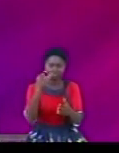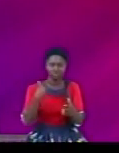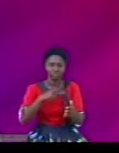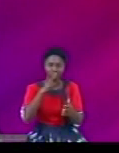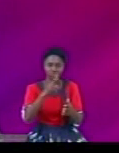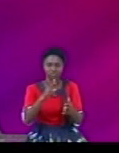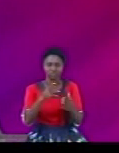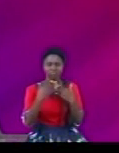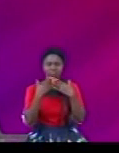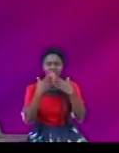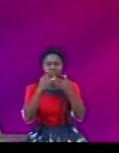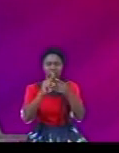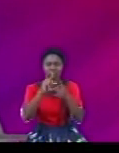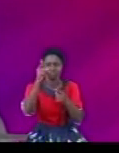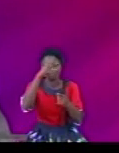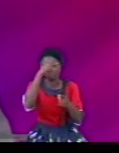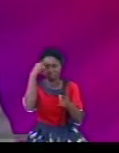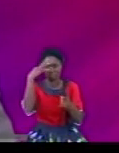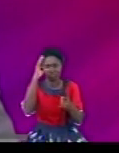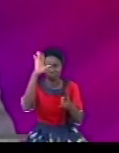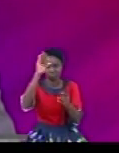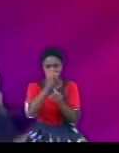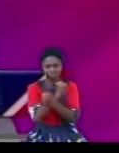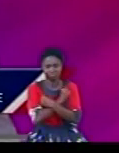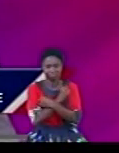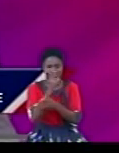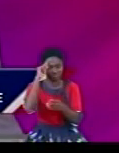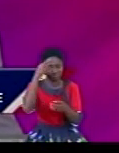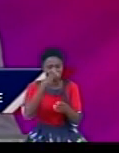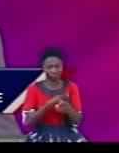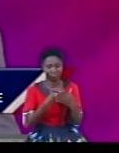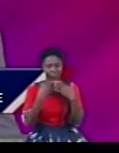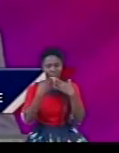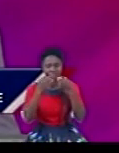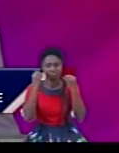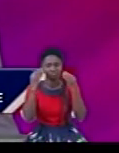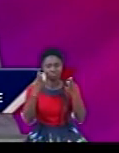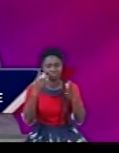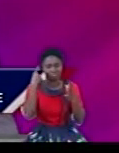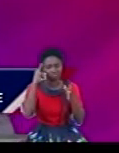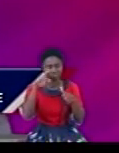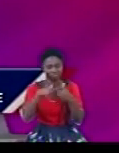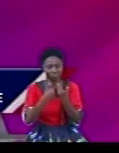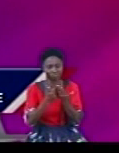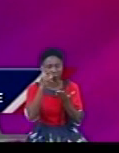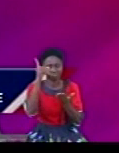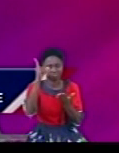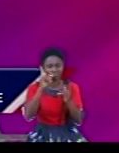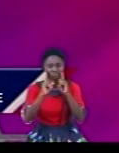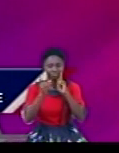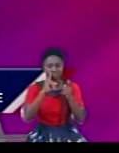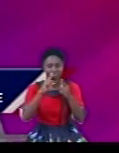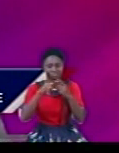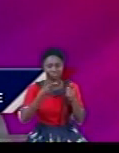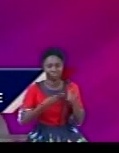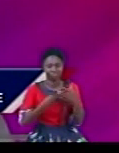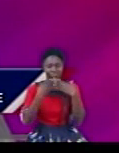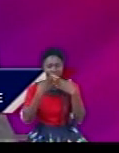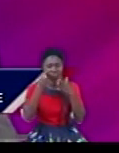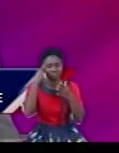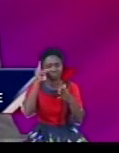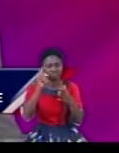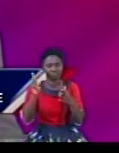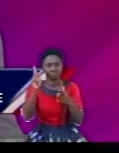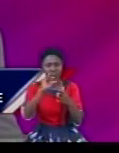unto you for the love you have for us. We thank you so much for the way you have spoken to us. Thank you for using